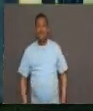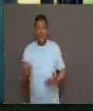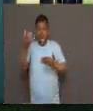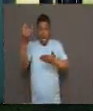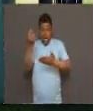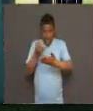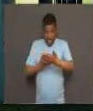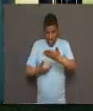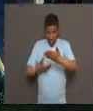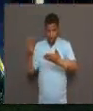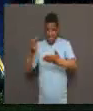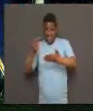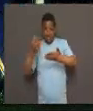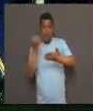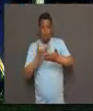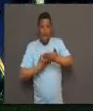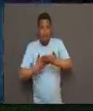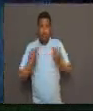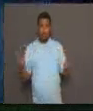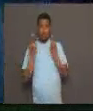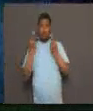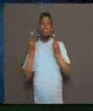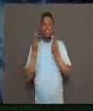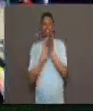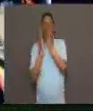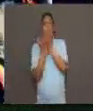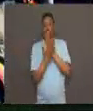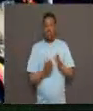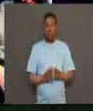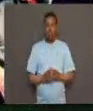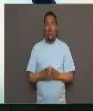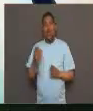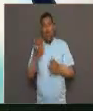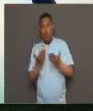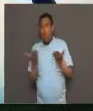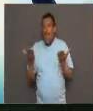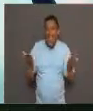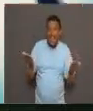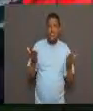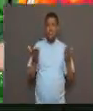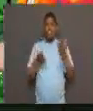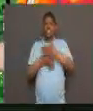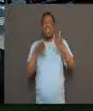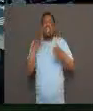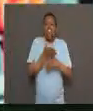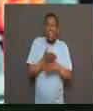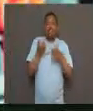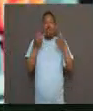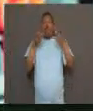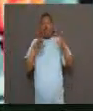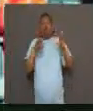Sketch maps are used in situations where a standardized